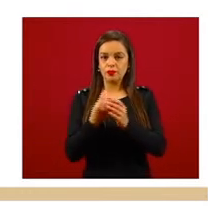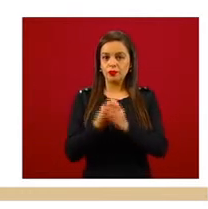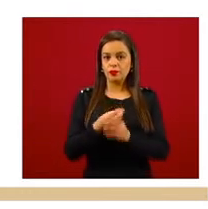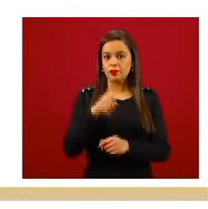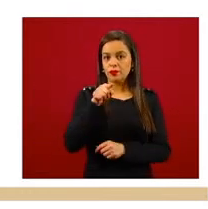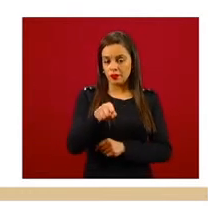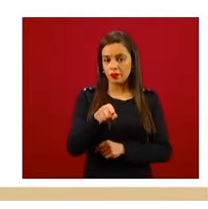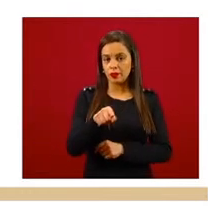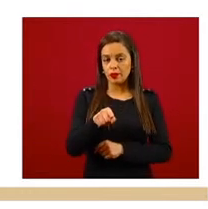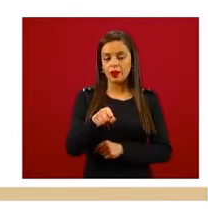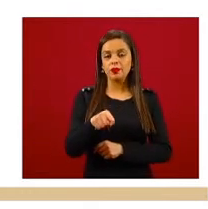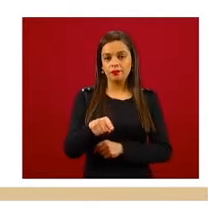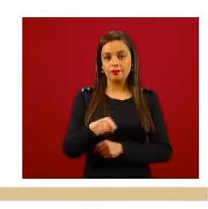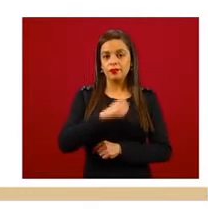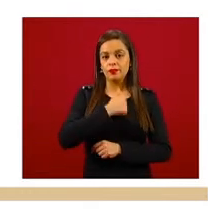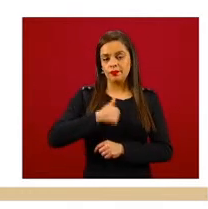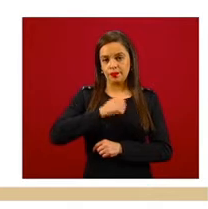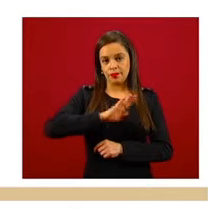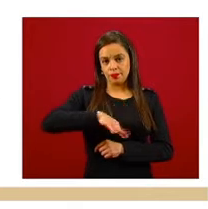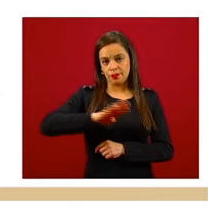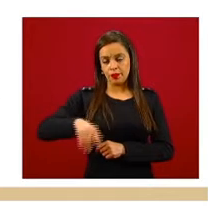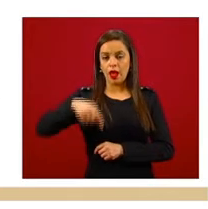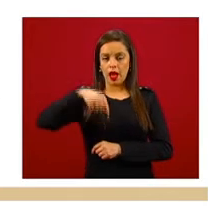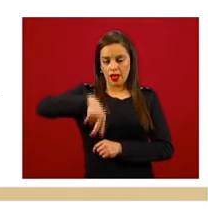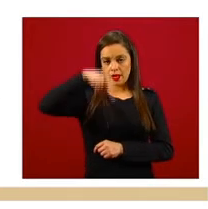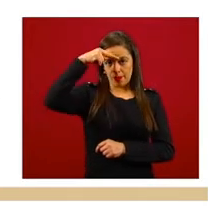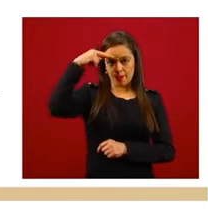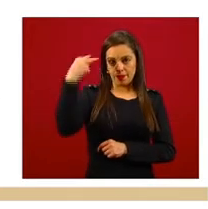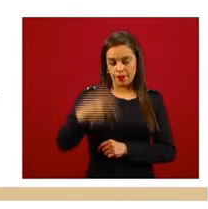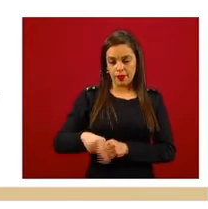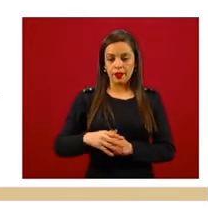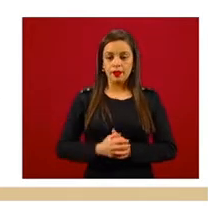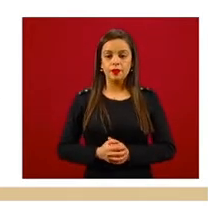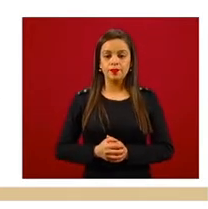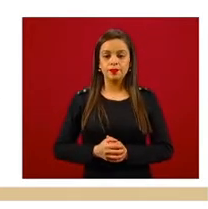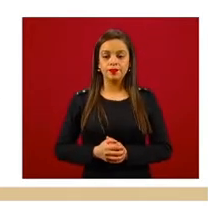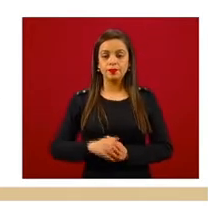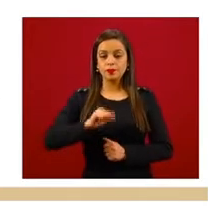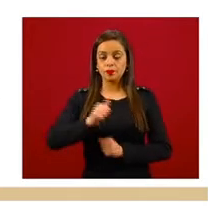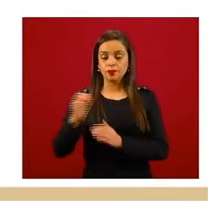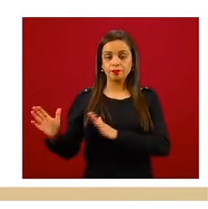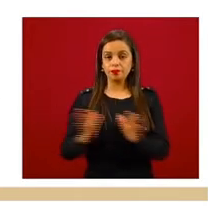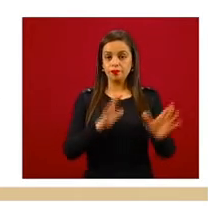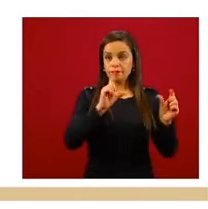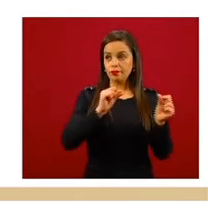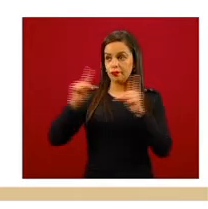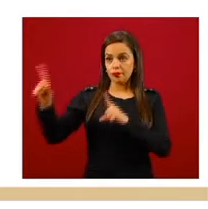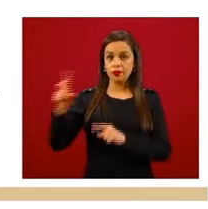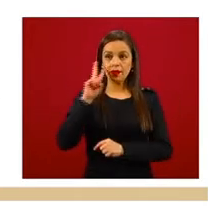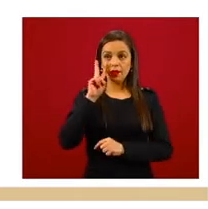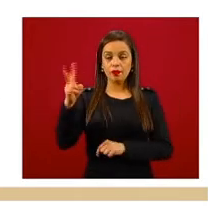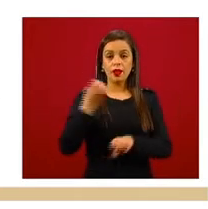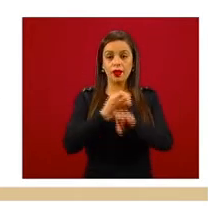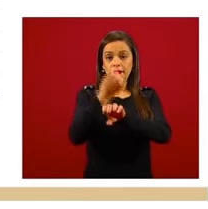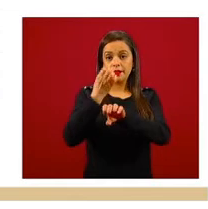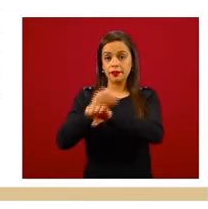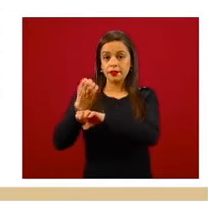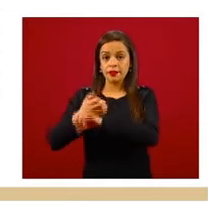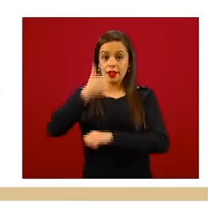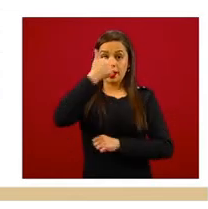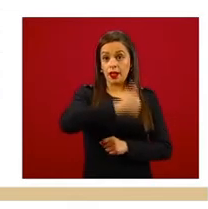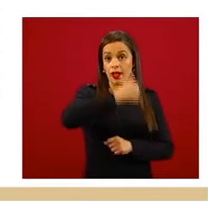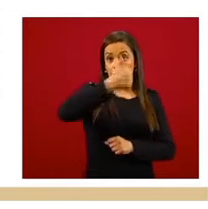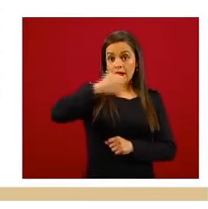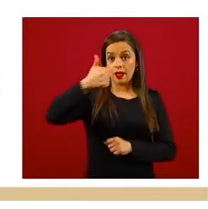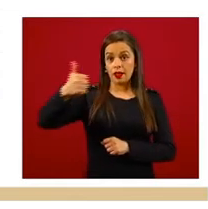how the fatality rate continues to behave in Mexico. In my next slide, you can see the distribution through